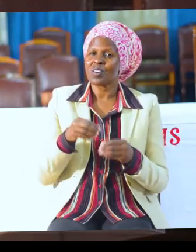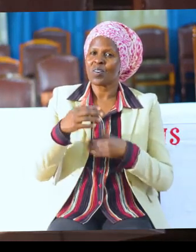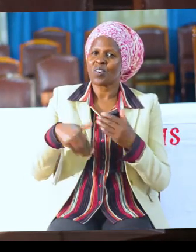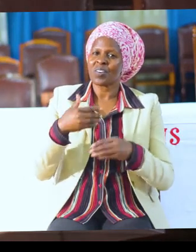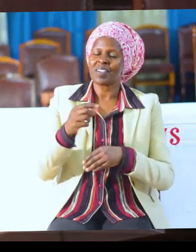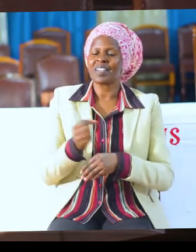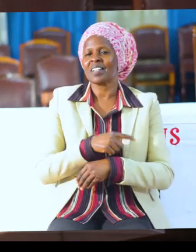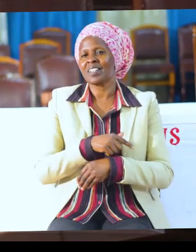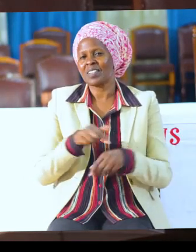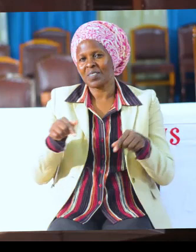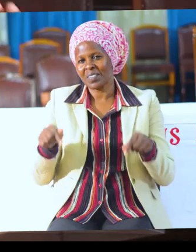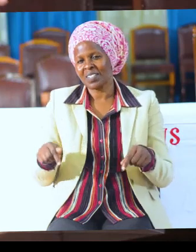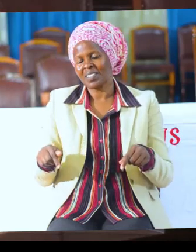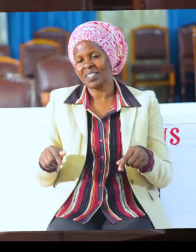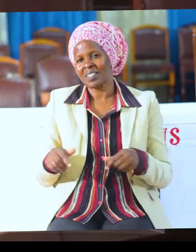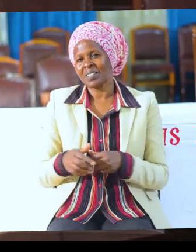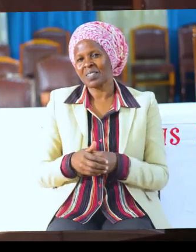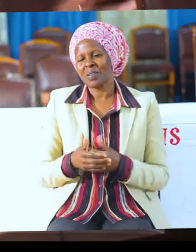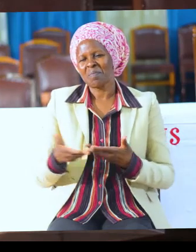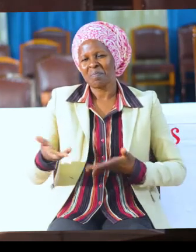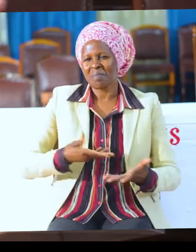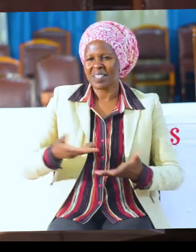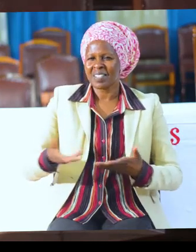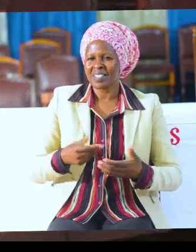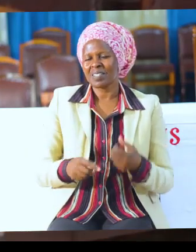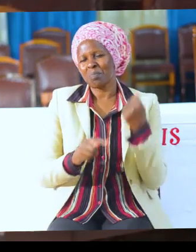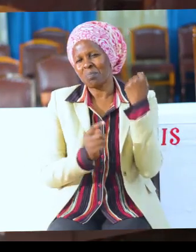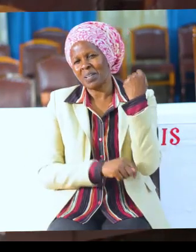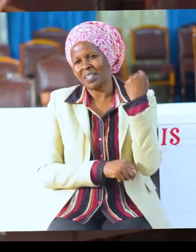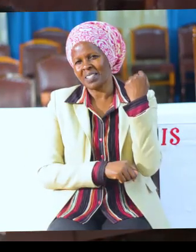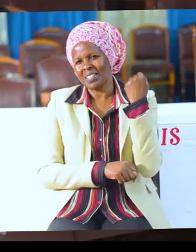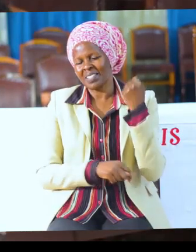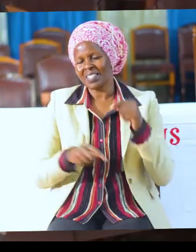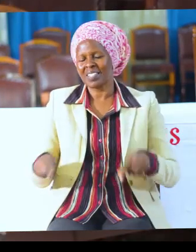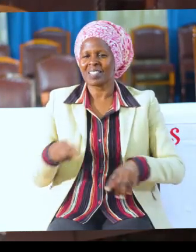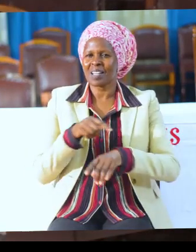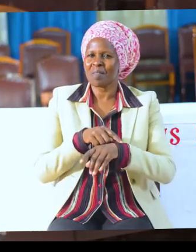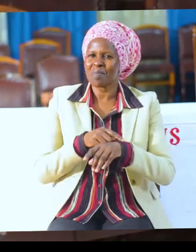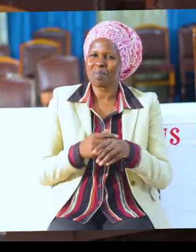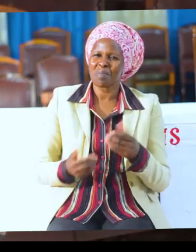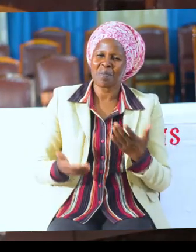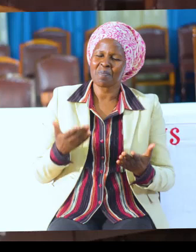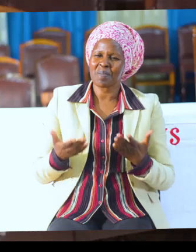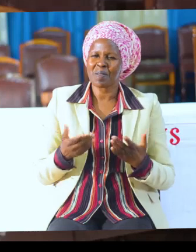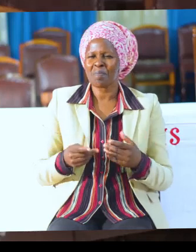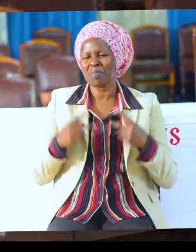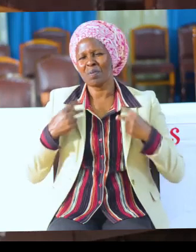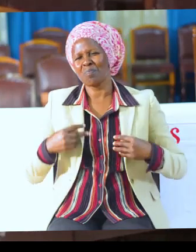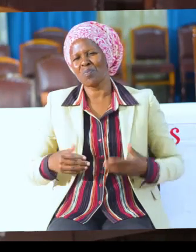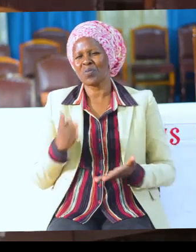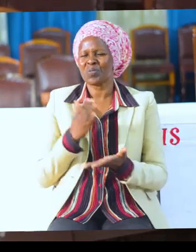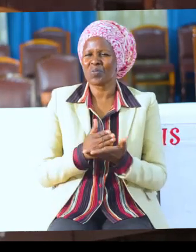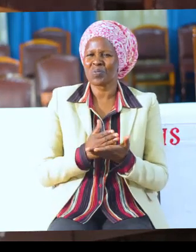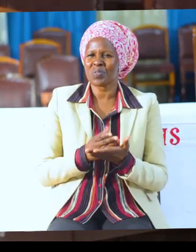day. Even this particular time that, you know, businesses are bad, this particular time that probably maybe people are not sure whether